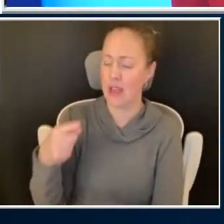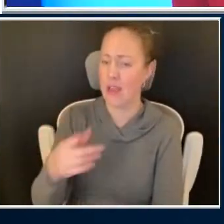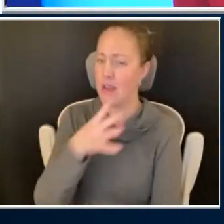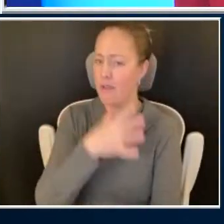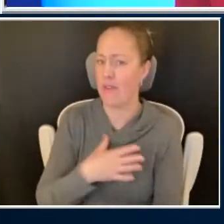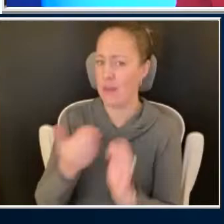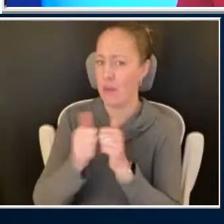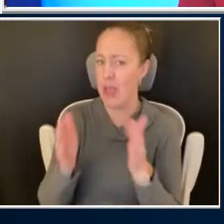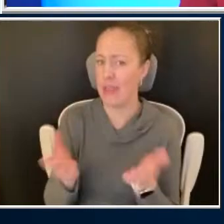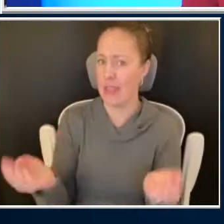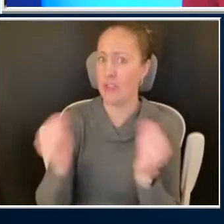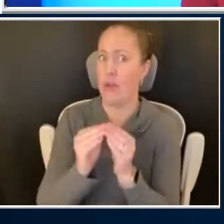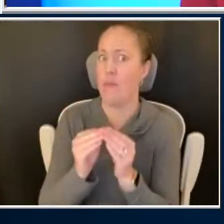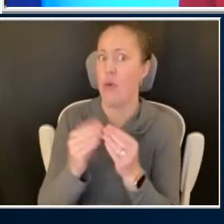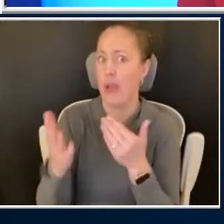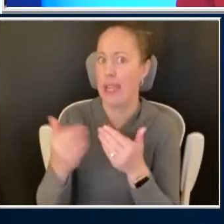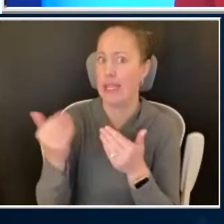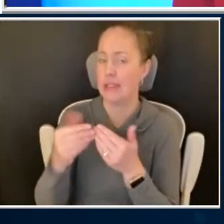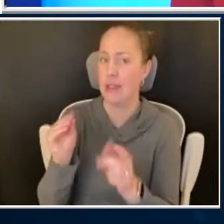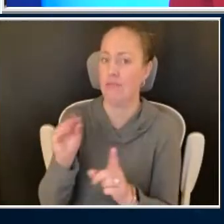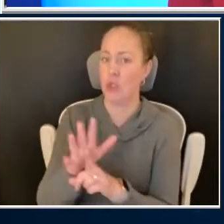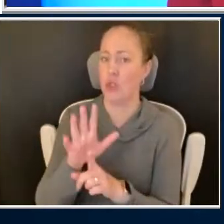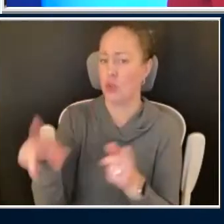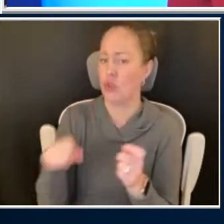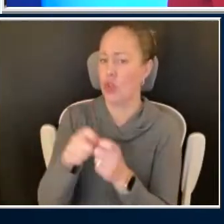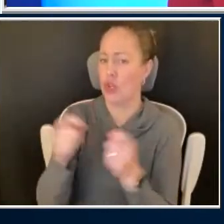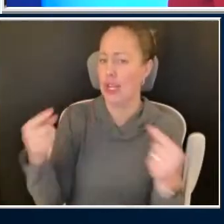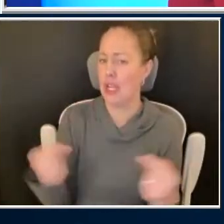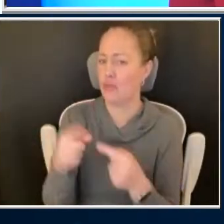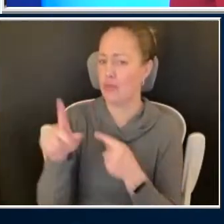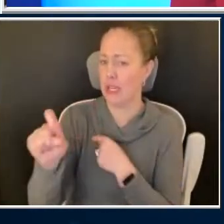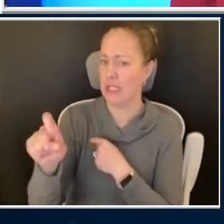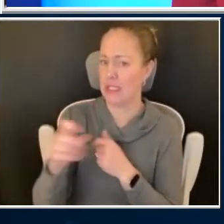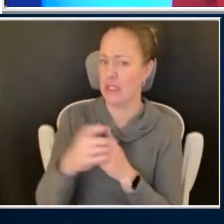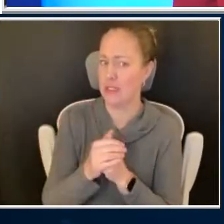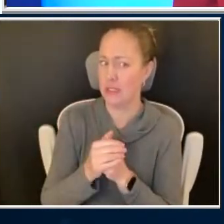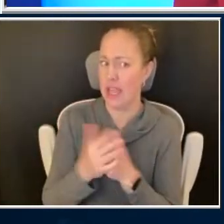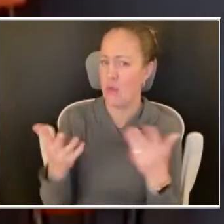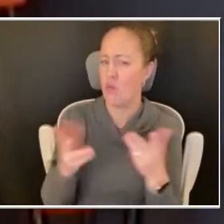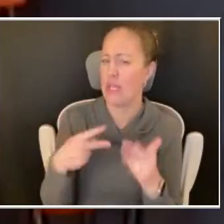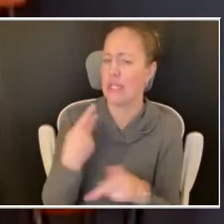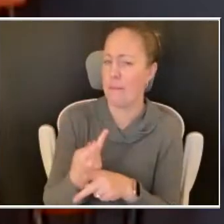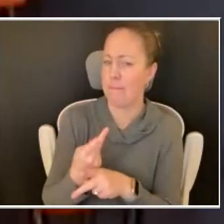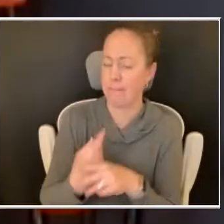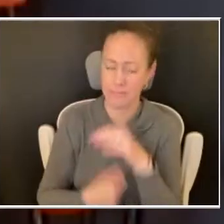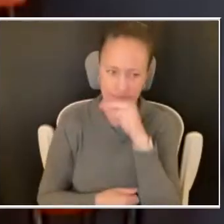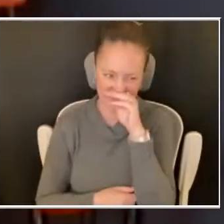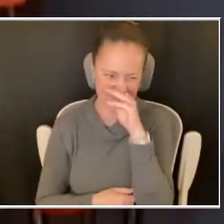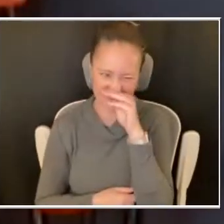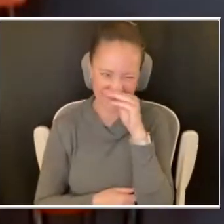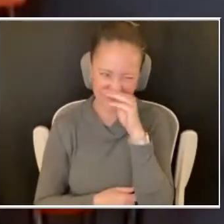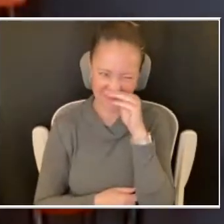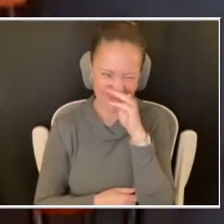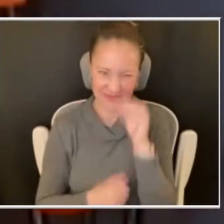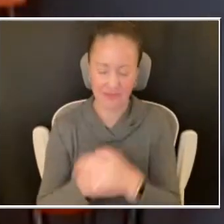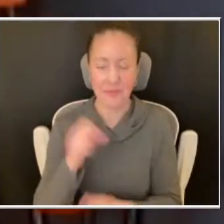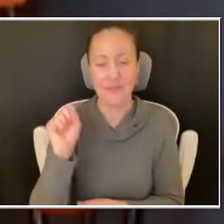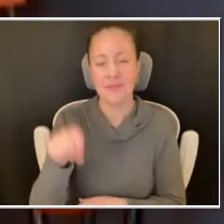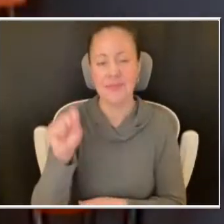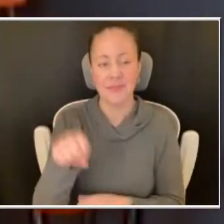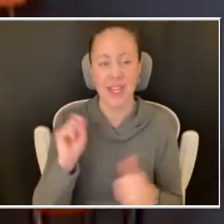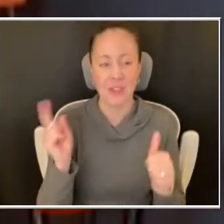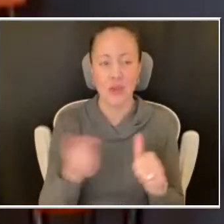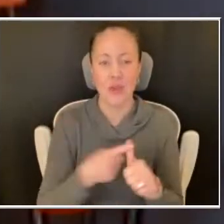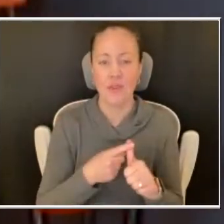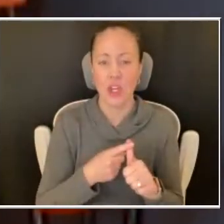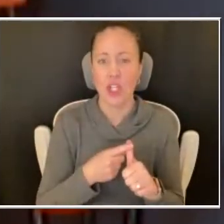vulnerable to certain injuries? And what type of injuries? Yeah, they are. Yeah, across the board. I mean, the number one is there's a